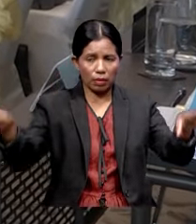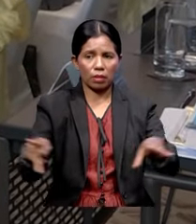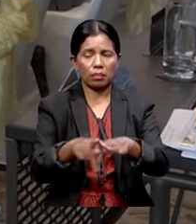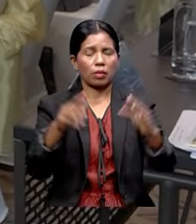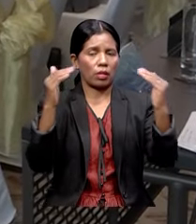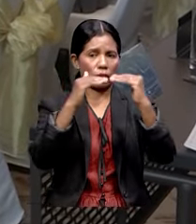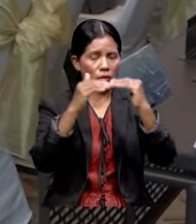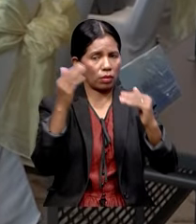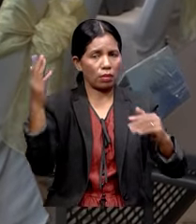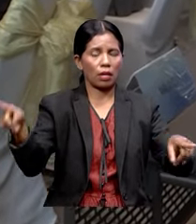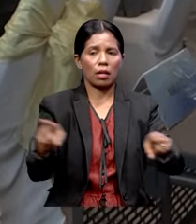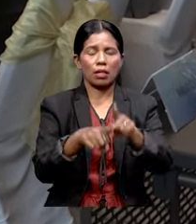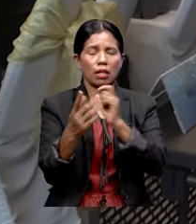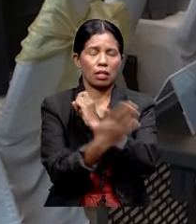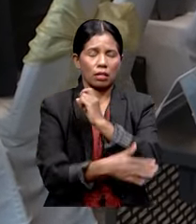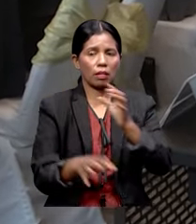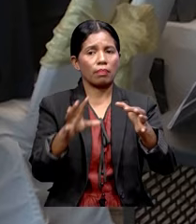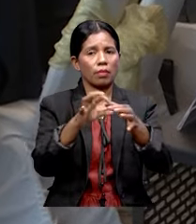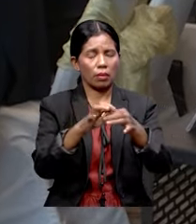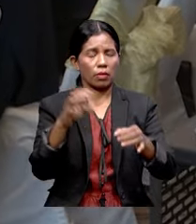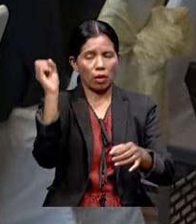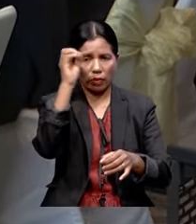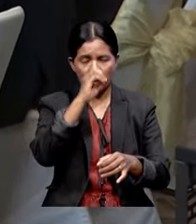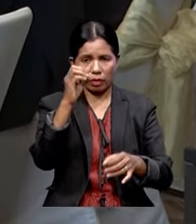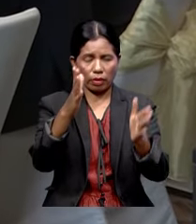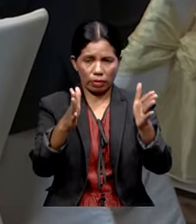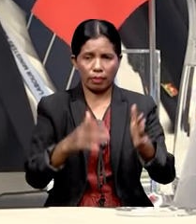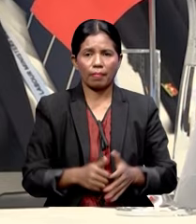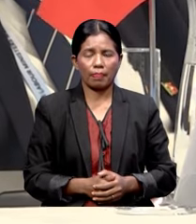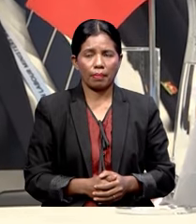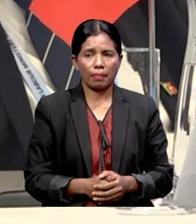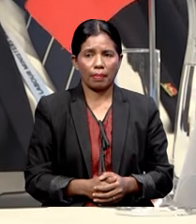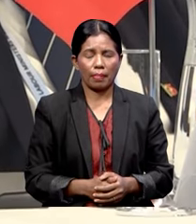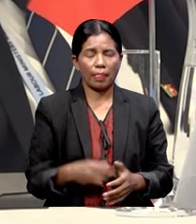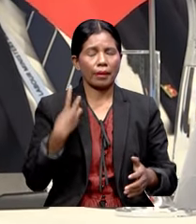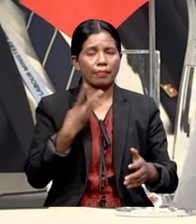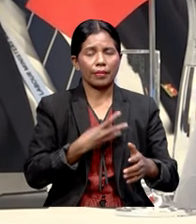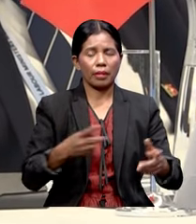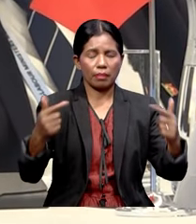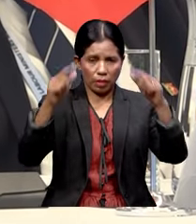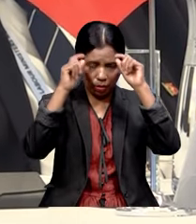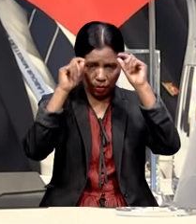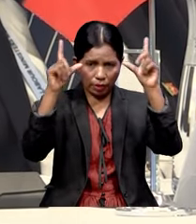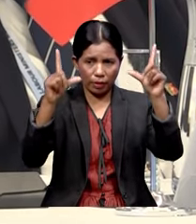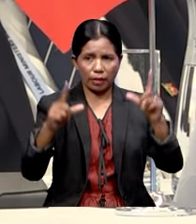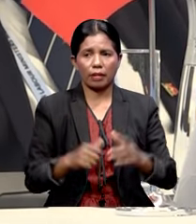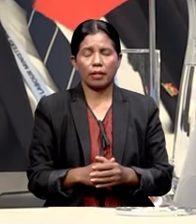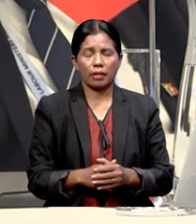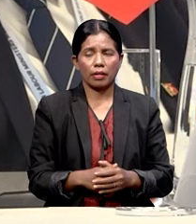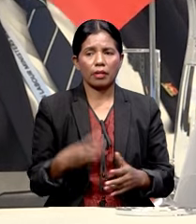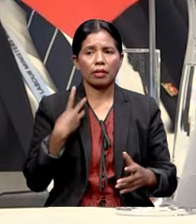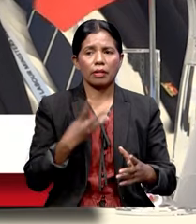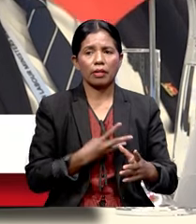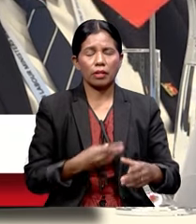Fórum refere a nessa nação membro observador. On behalf of Government of Timor-Leste, it is a privilege